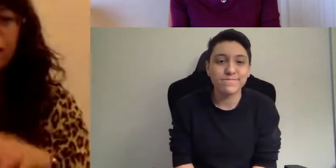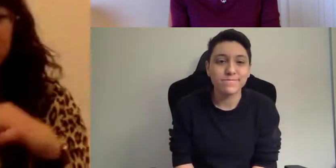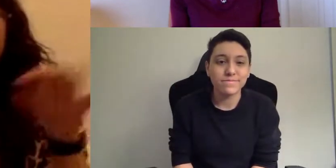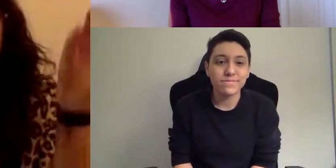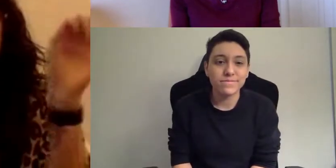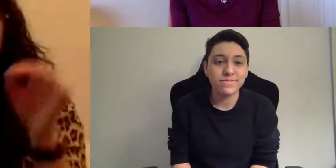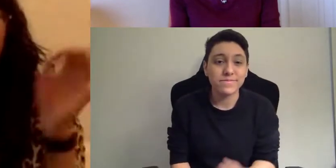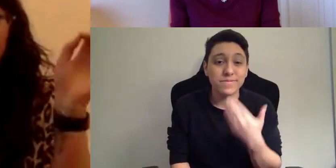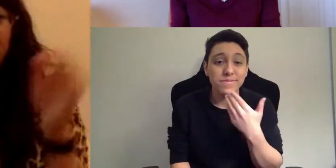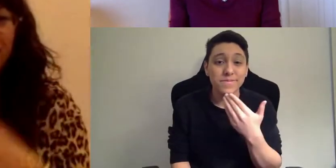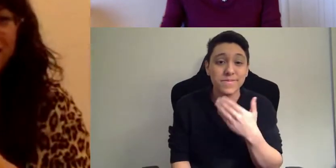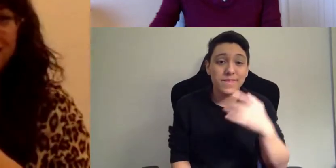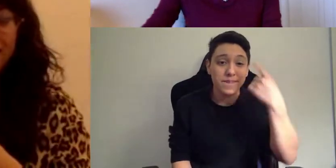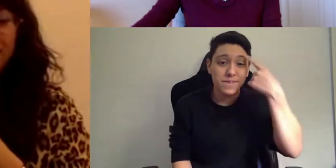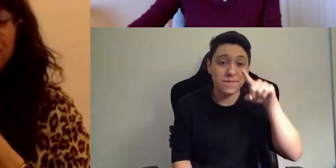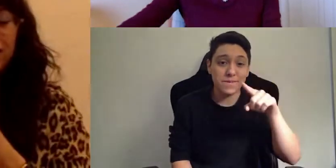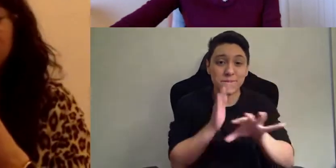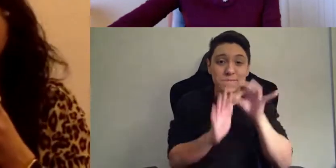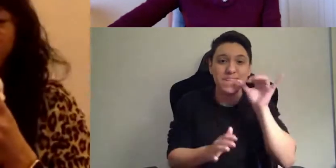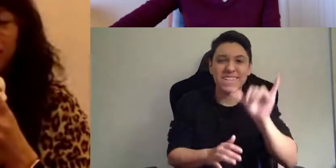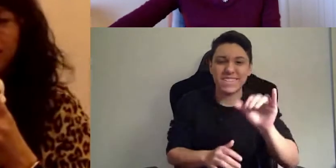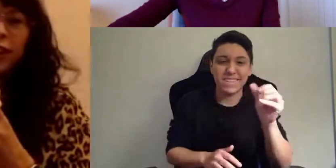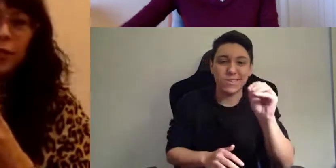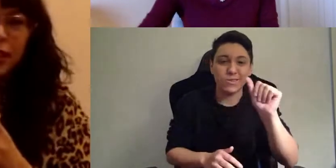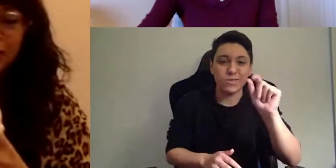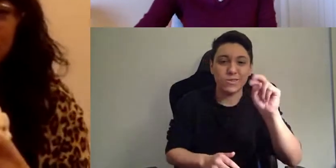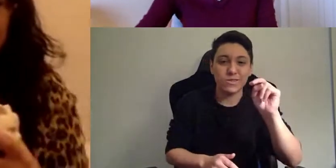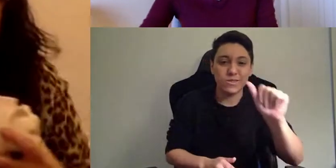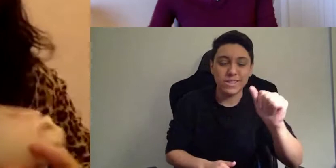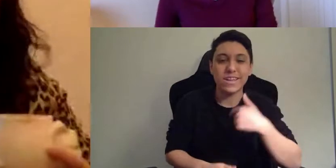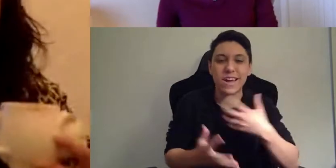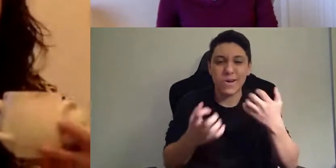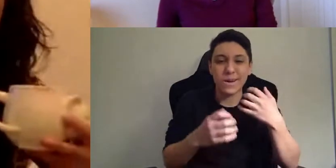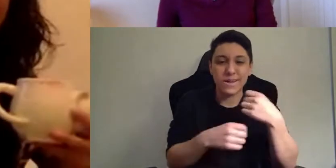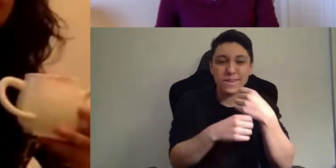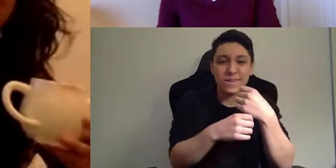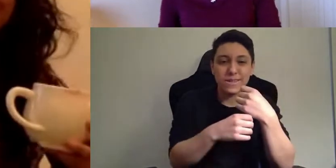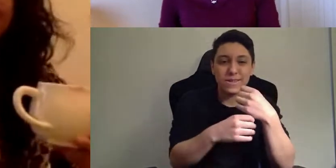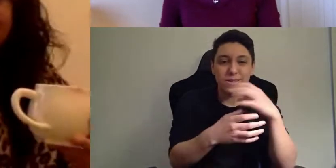Thanks for peeking that, Joanna. I was like, oh yeah, makes total sense.